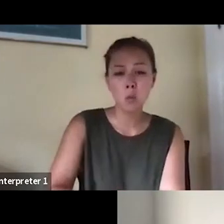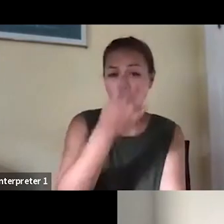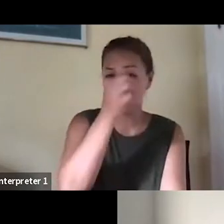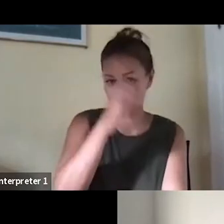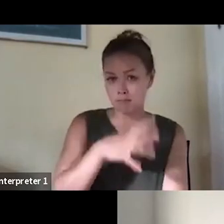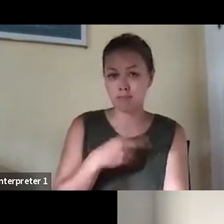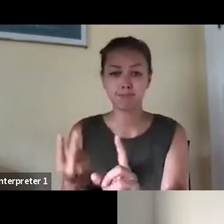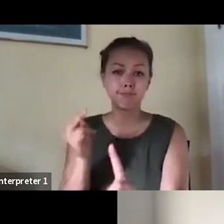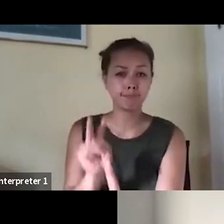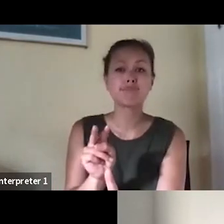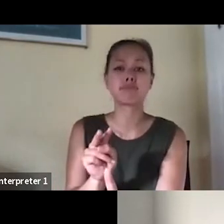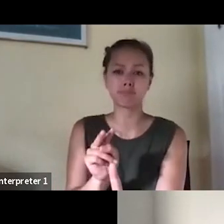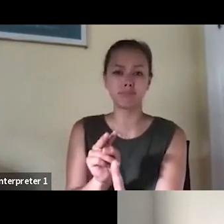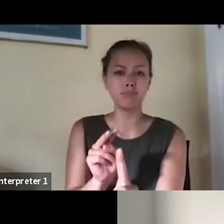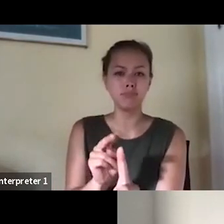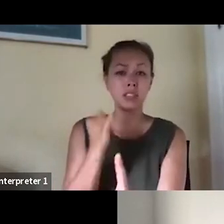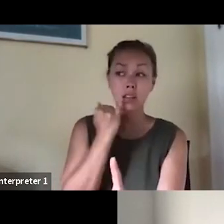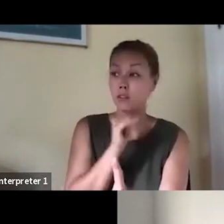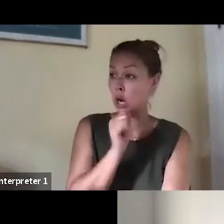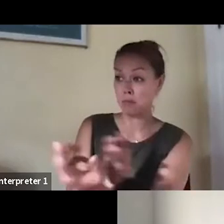male, able-bodied,